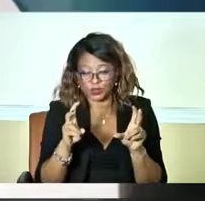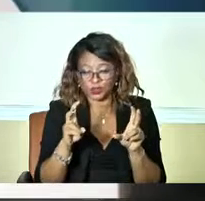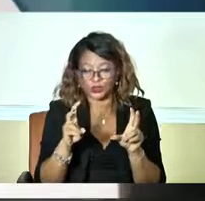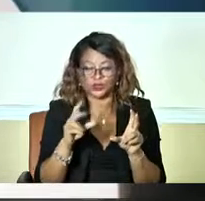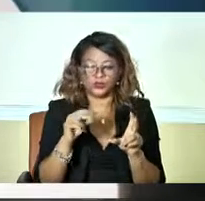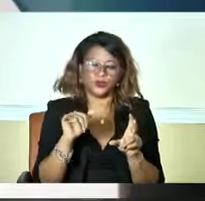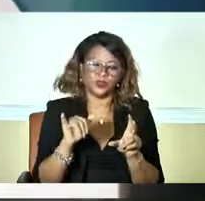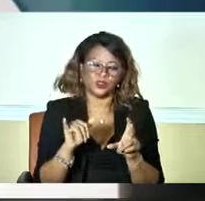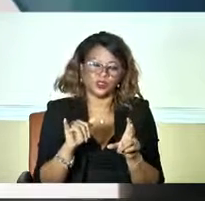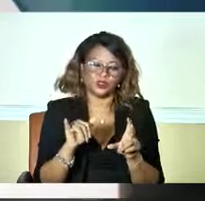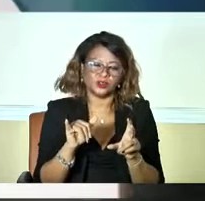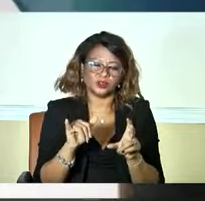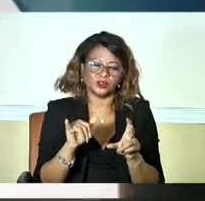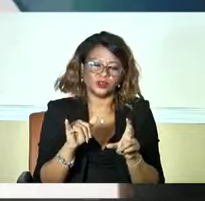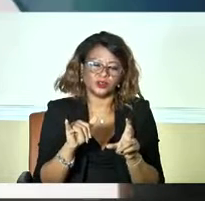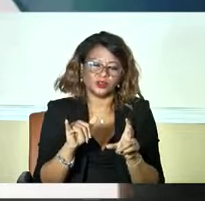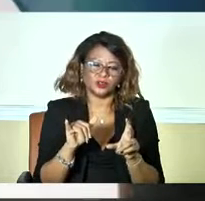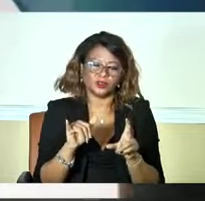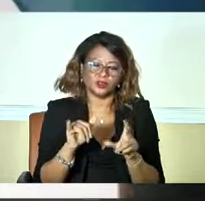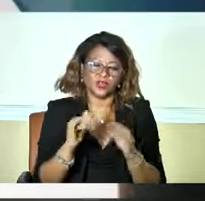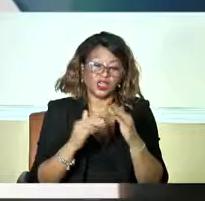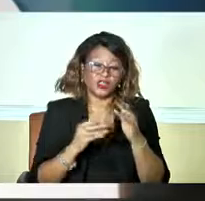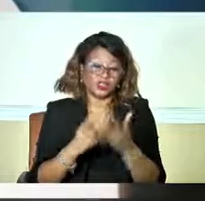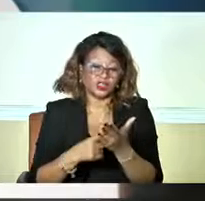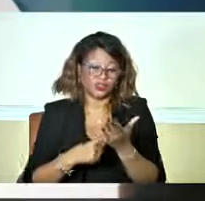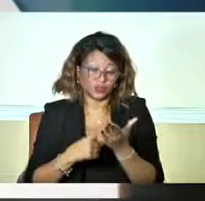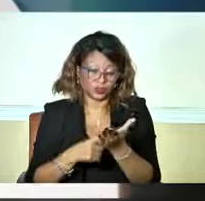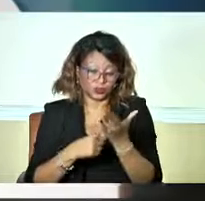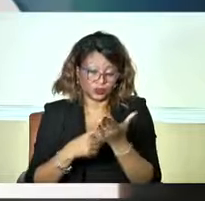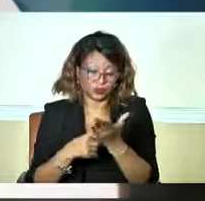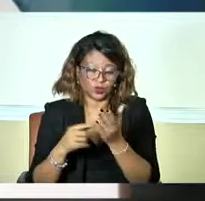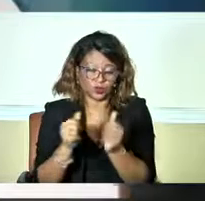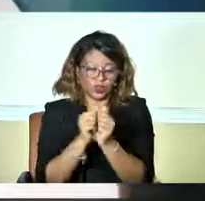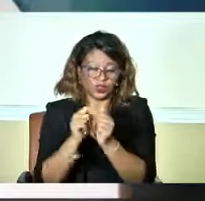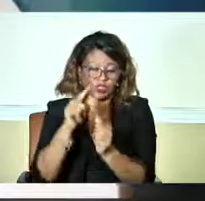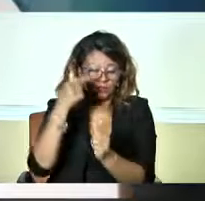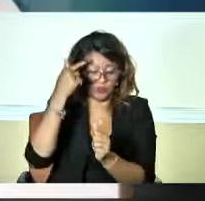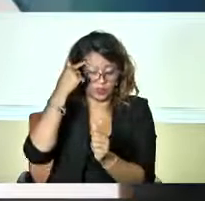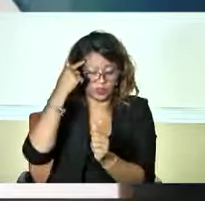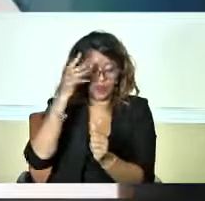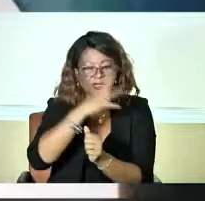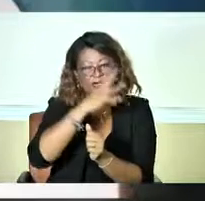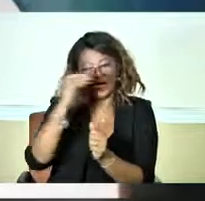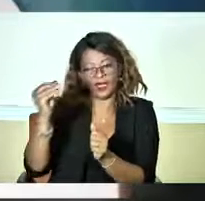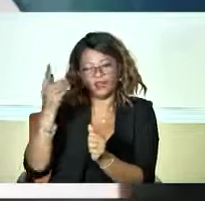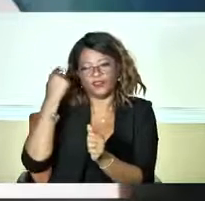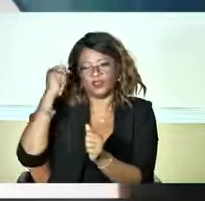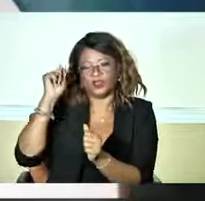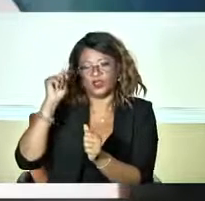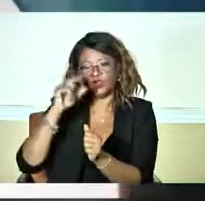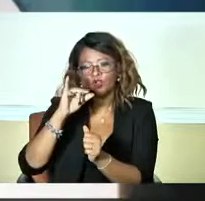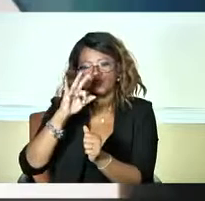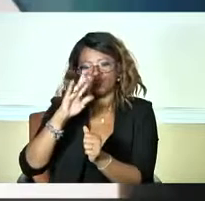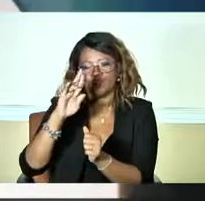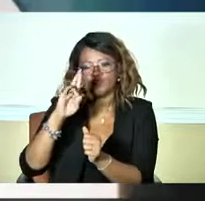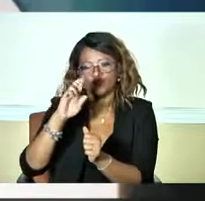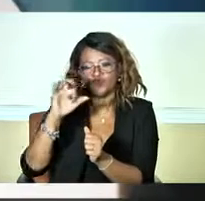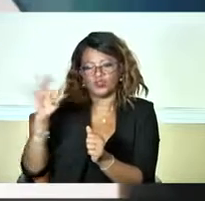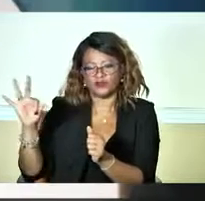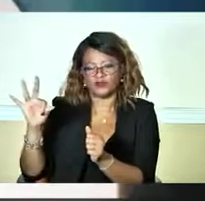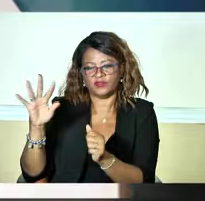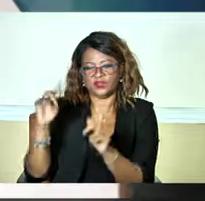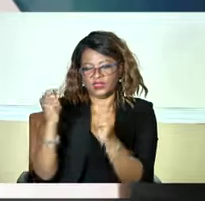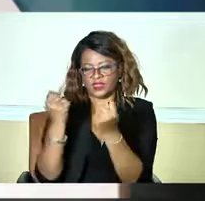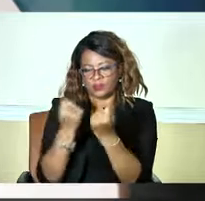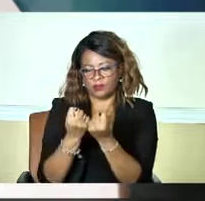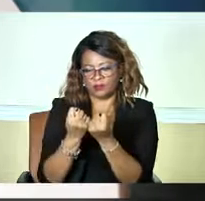that is presently under discussion with the government and the Reef